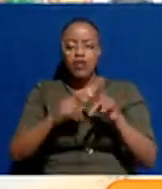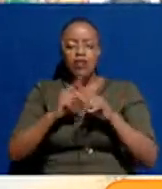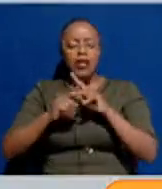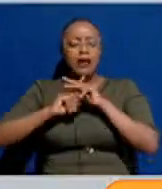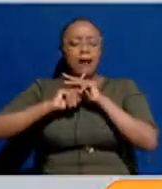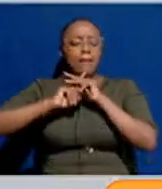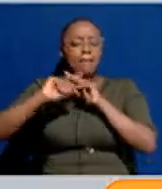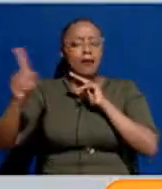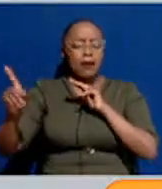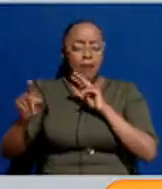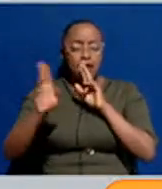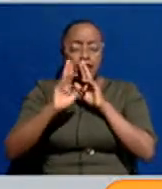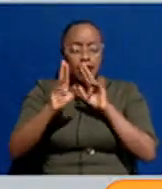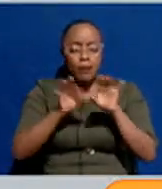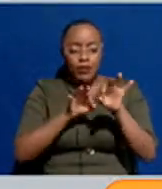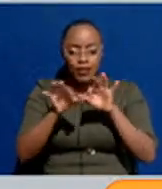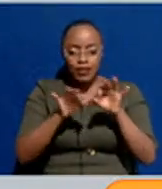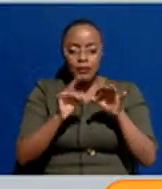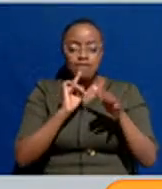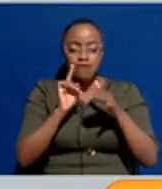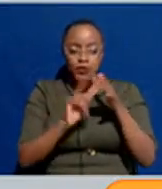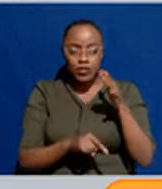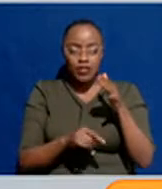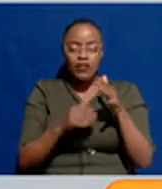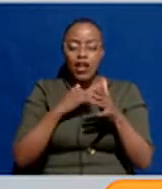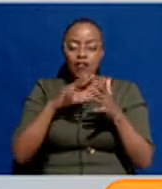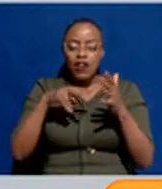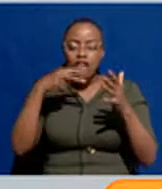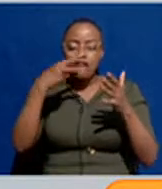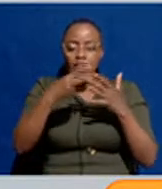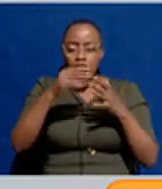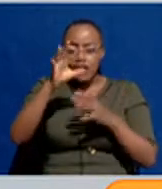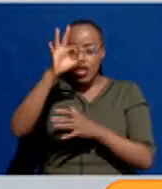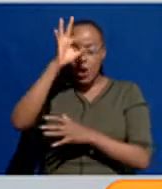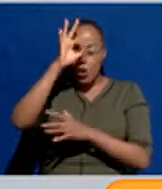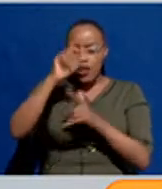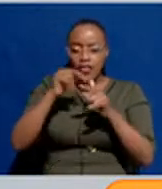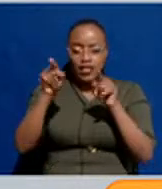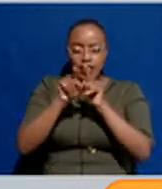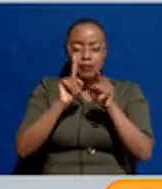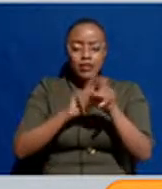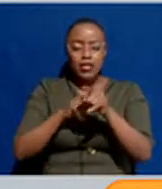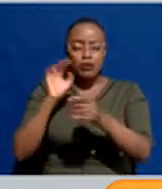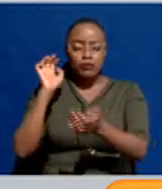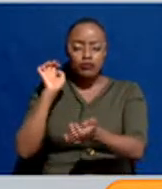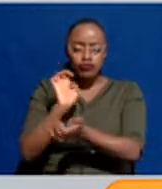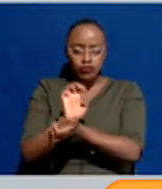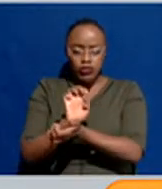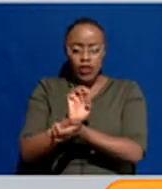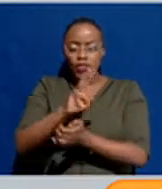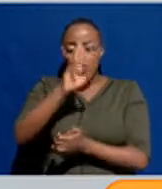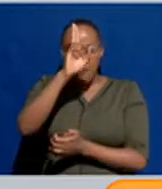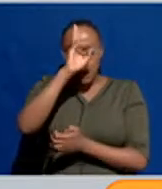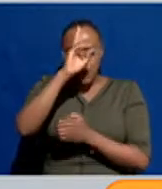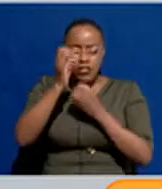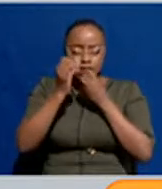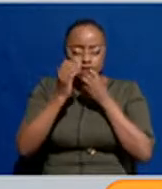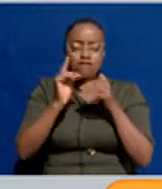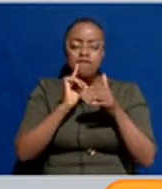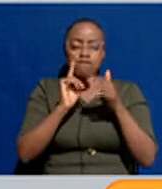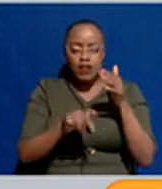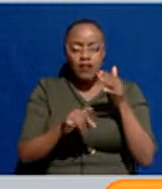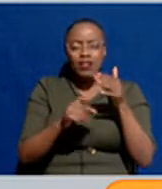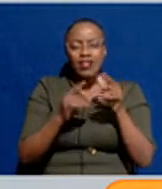away. The report further says that he fell into a ditch and was immediately arrested by the officers. The police report says he